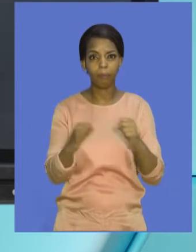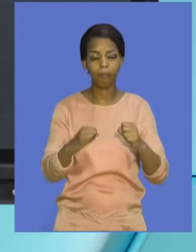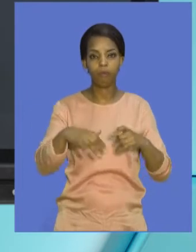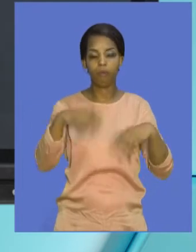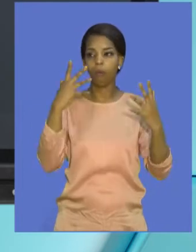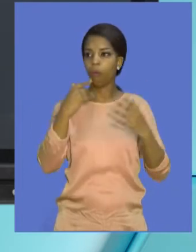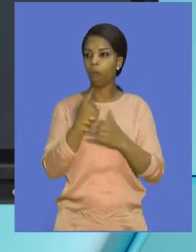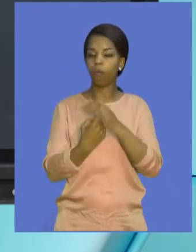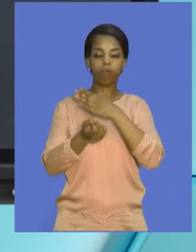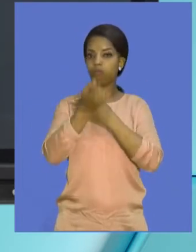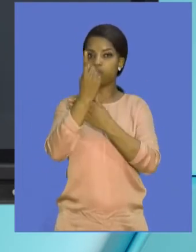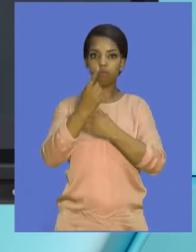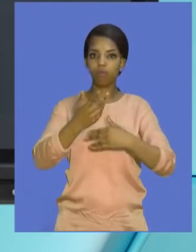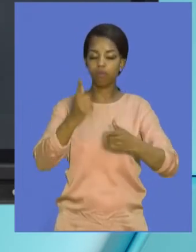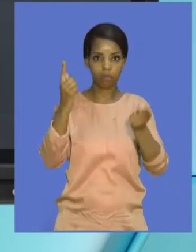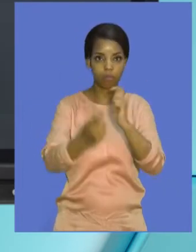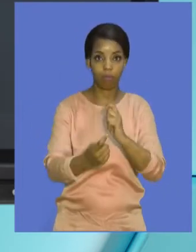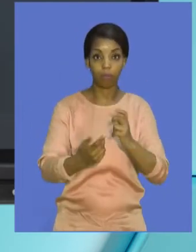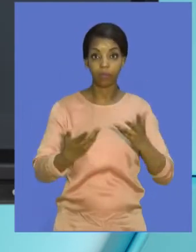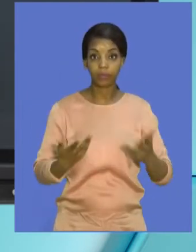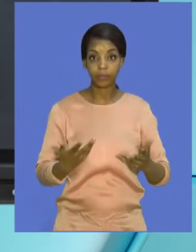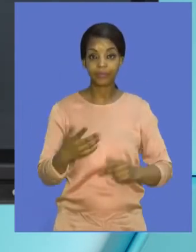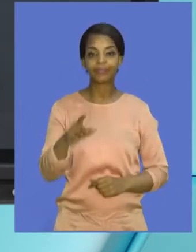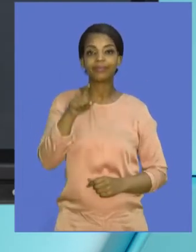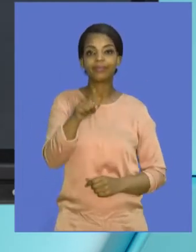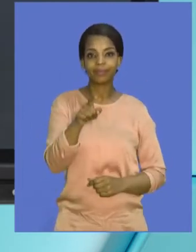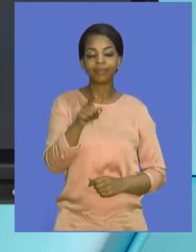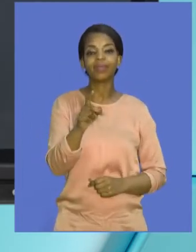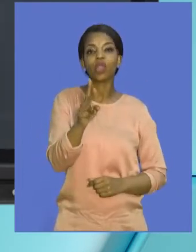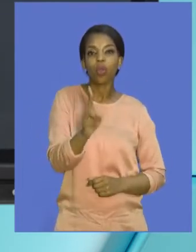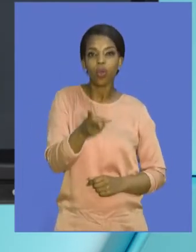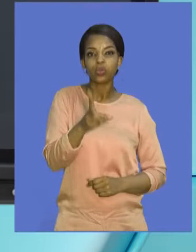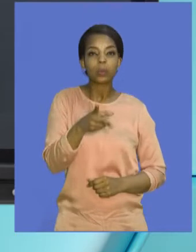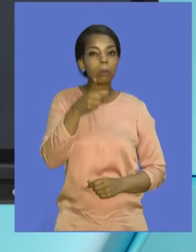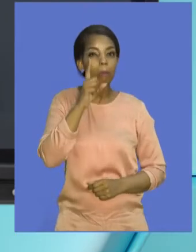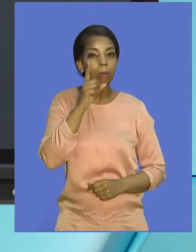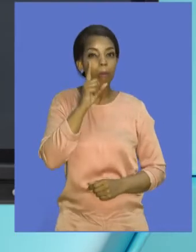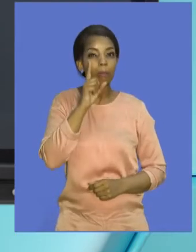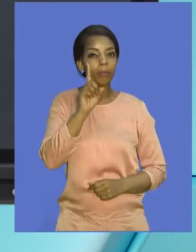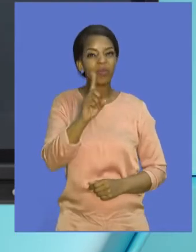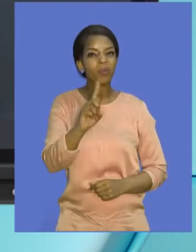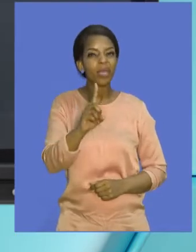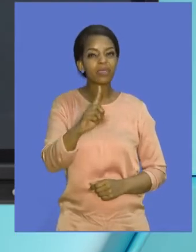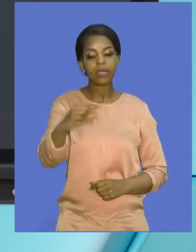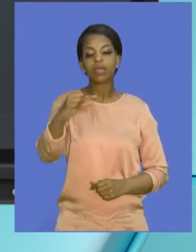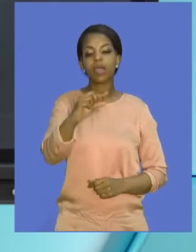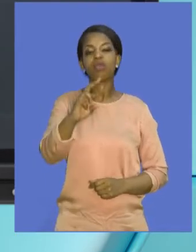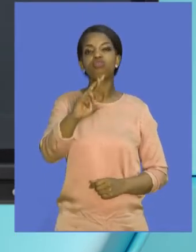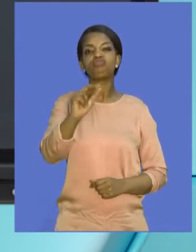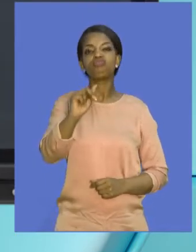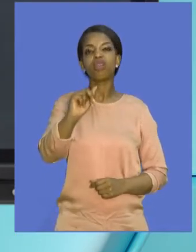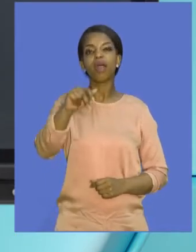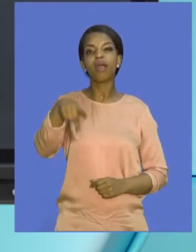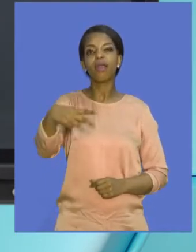rate of change that we are dealing with? And also look at graphs, or think about graphs that we'll be dealing with